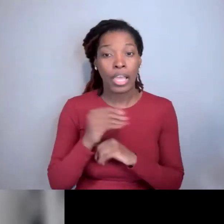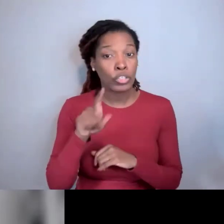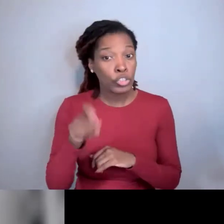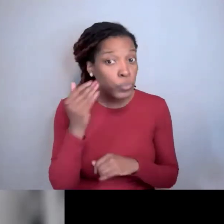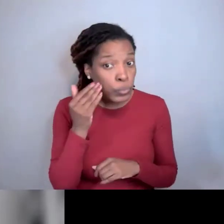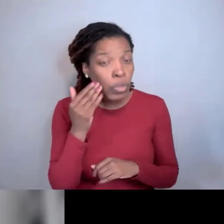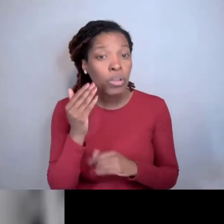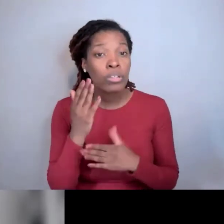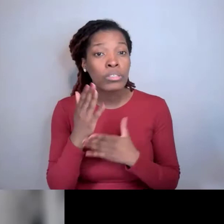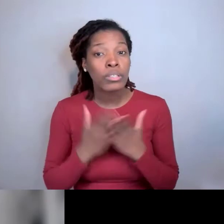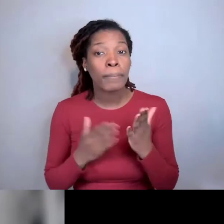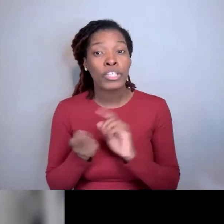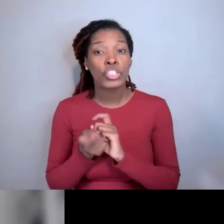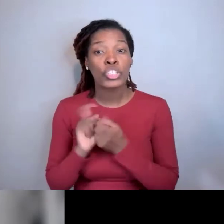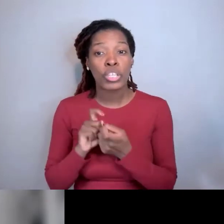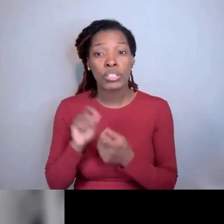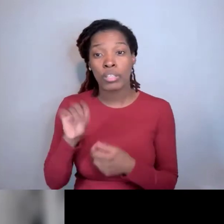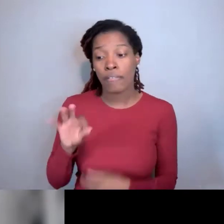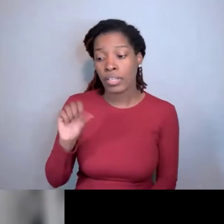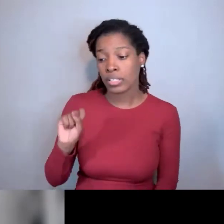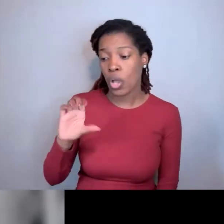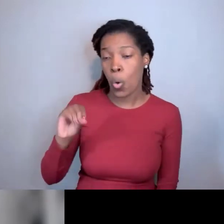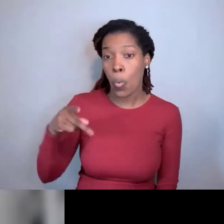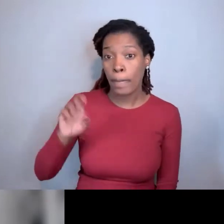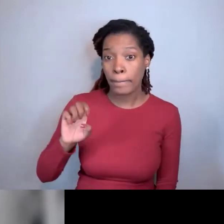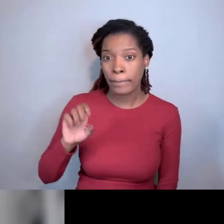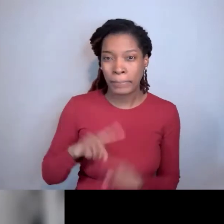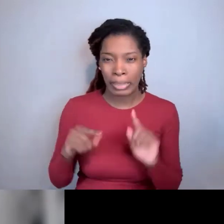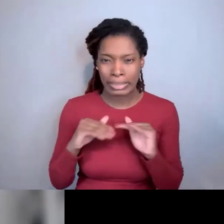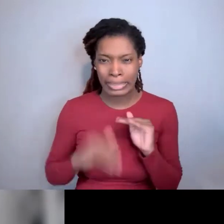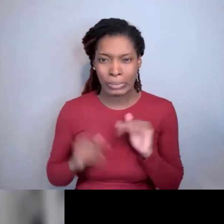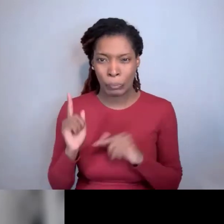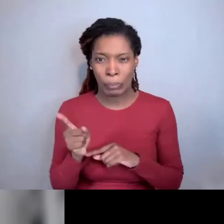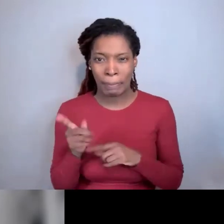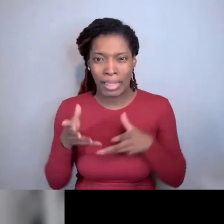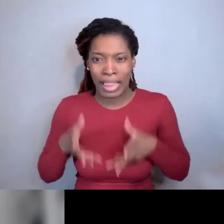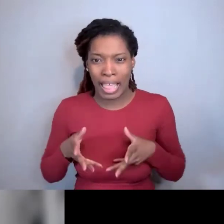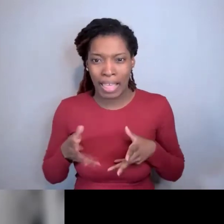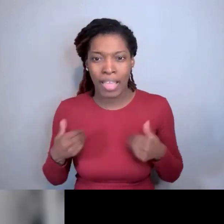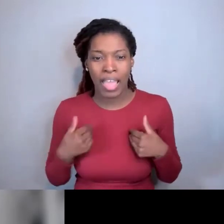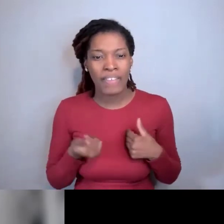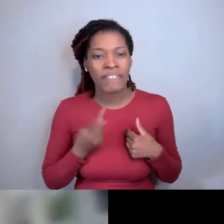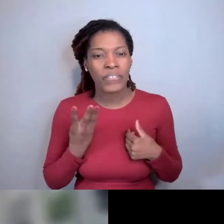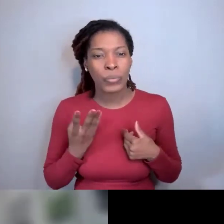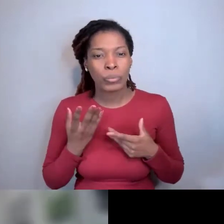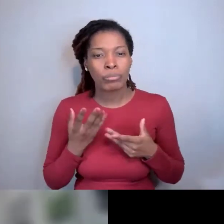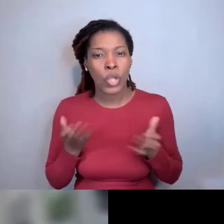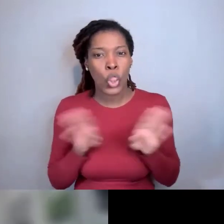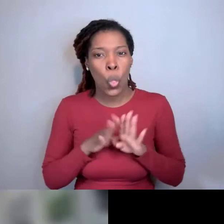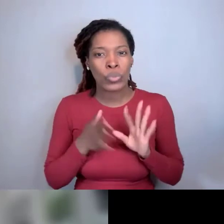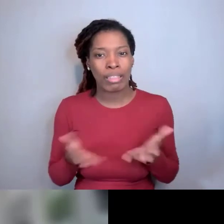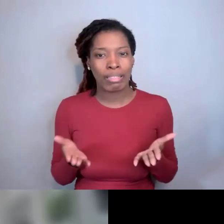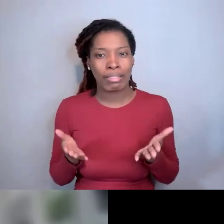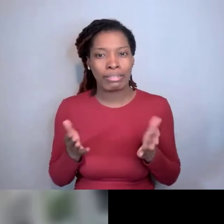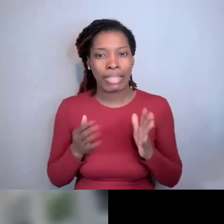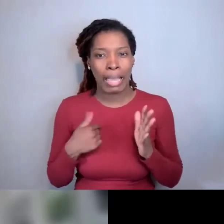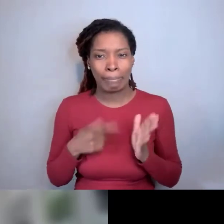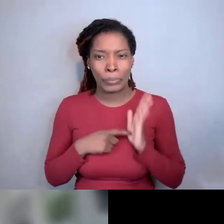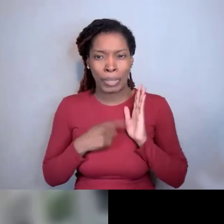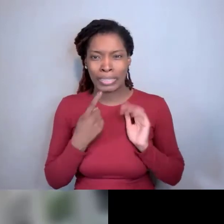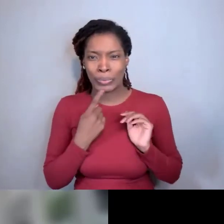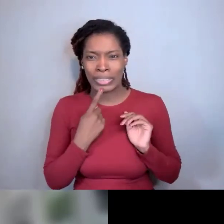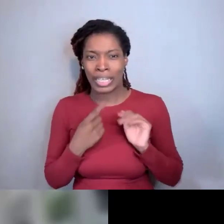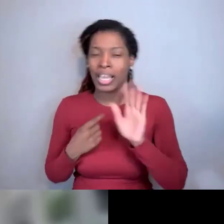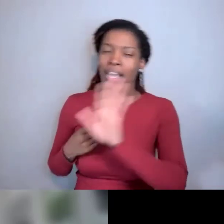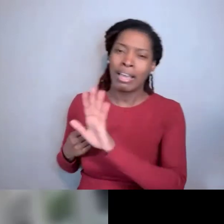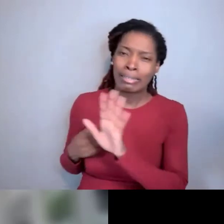in scope. But we have less than 1 minute left, and I just have a few closing things that I have to say. Okay. So I'm sorry. No, it's